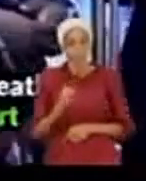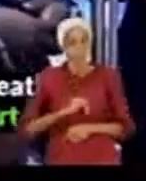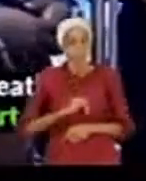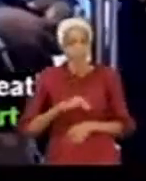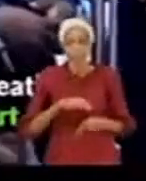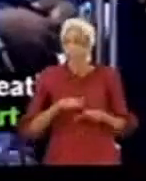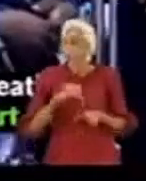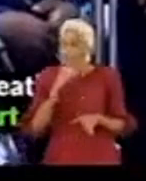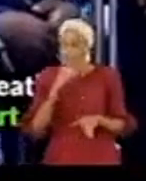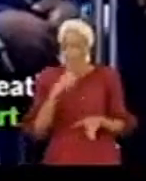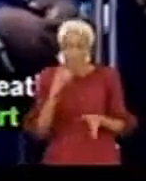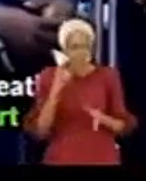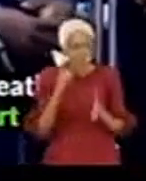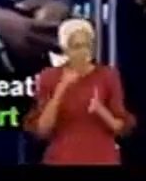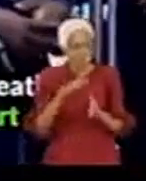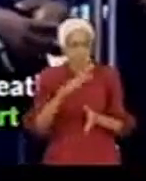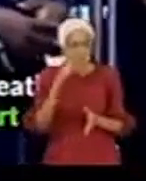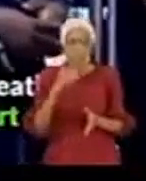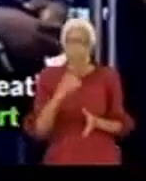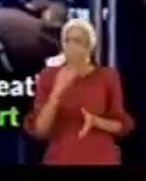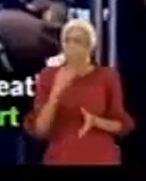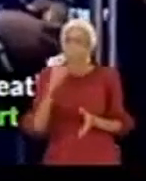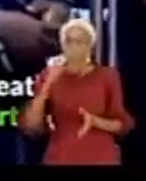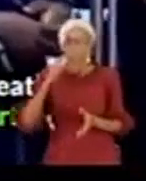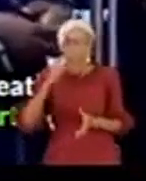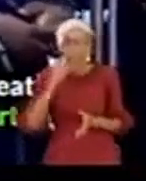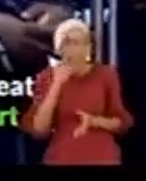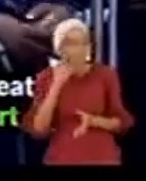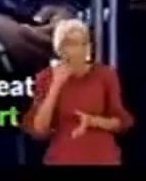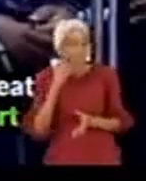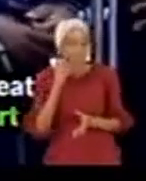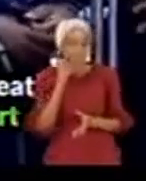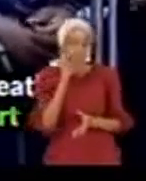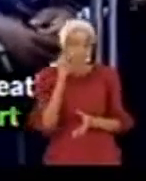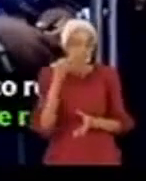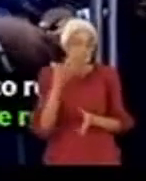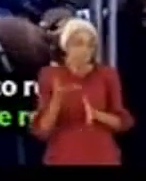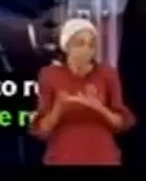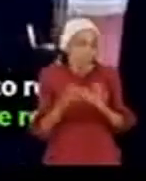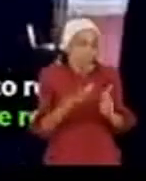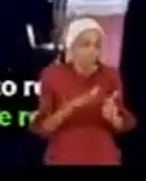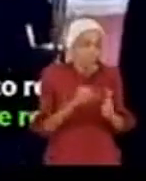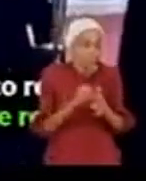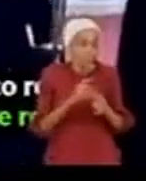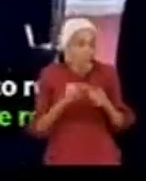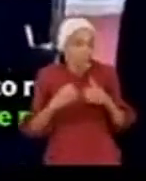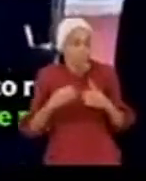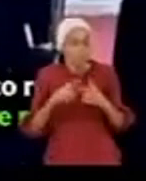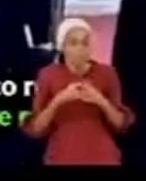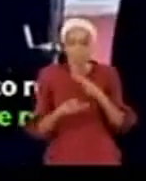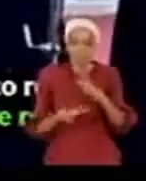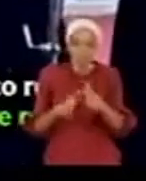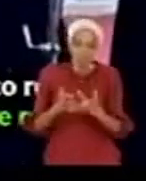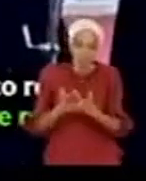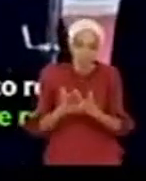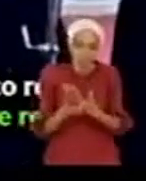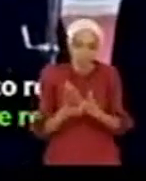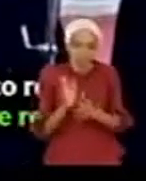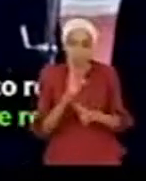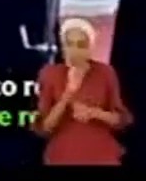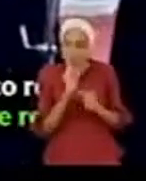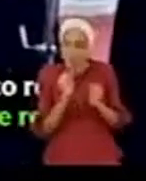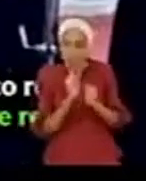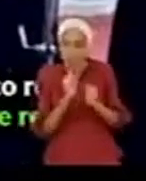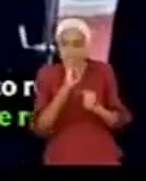I didn't say you'll never taste the bitter kiss of death, or have to walk through